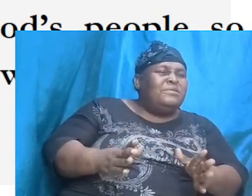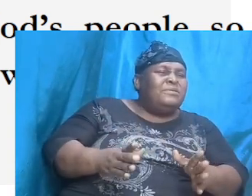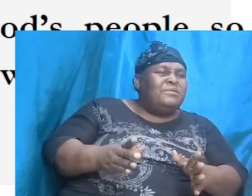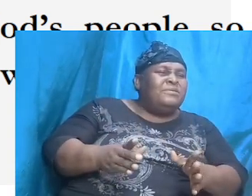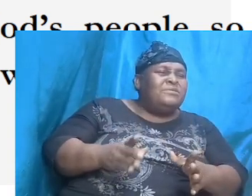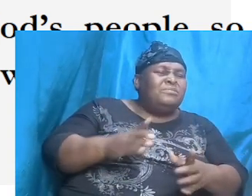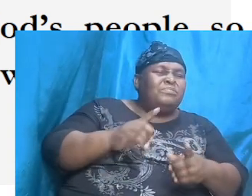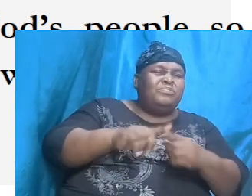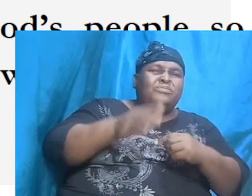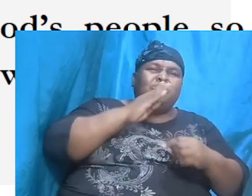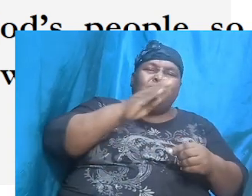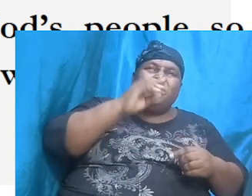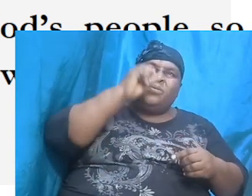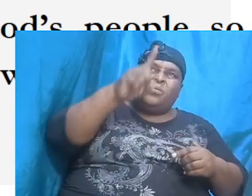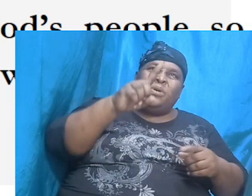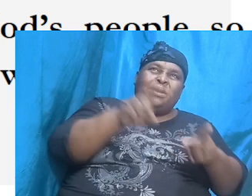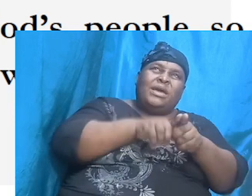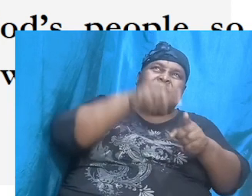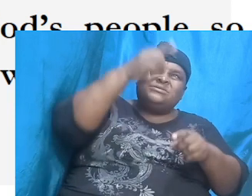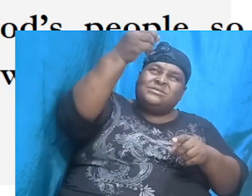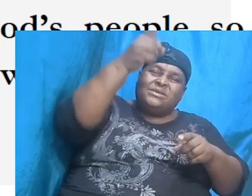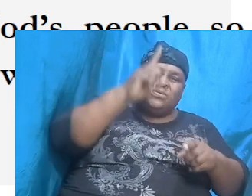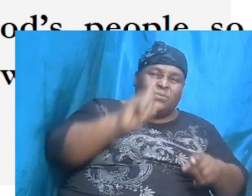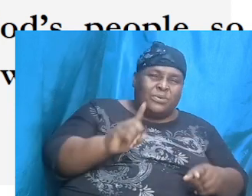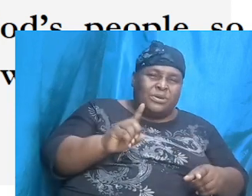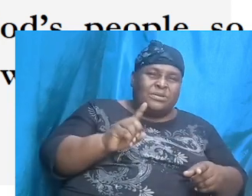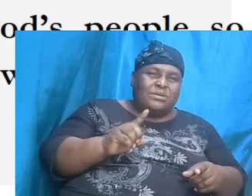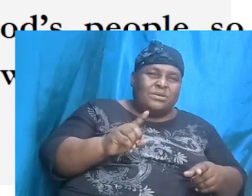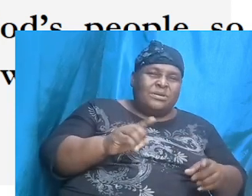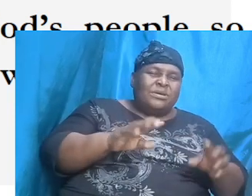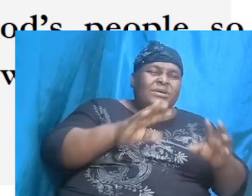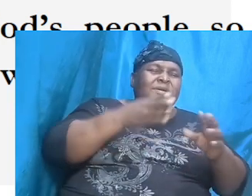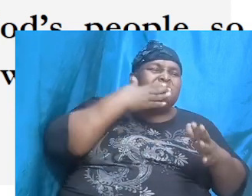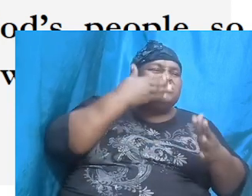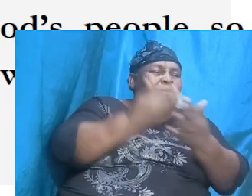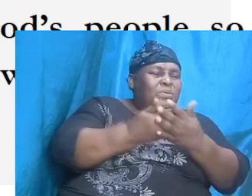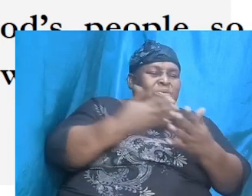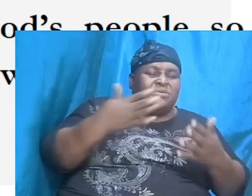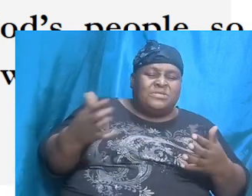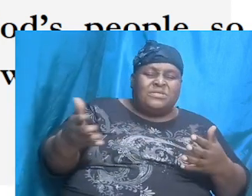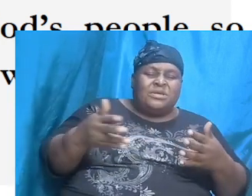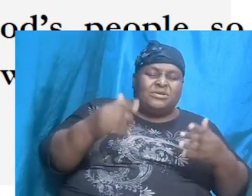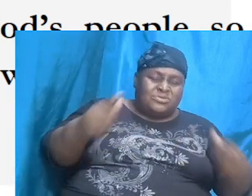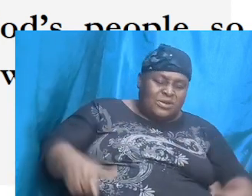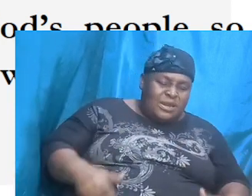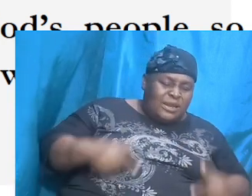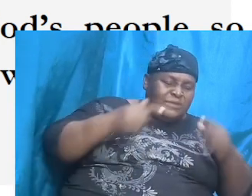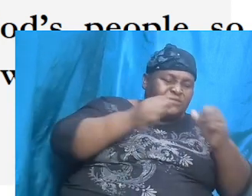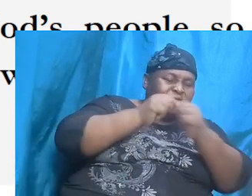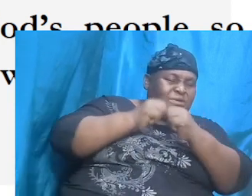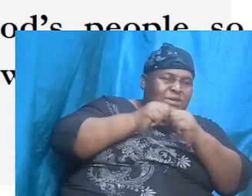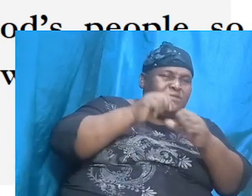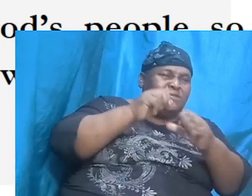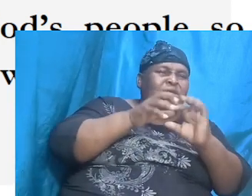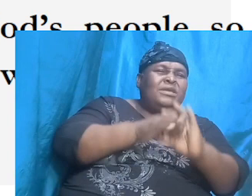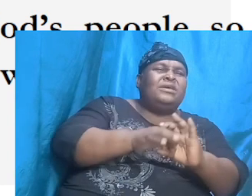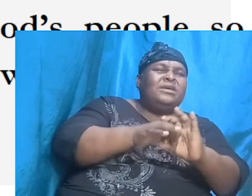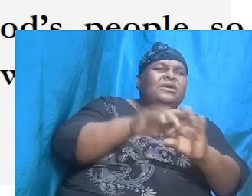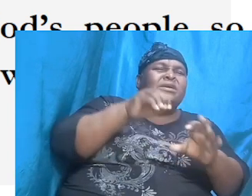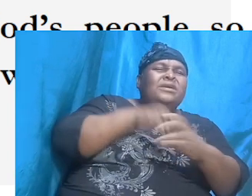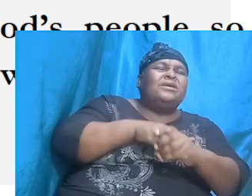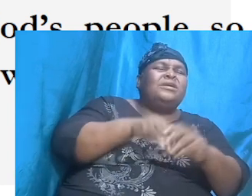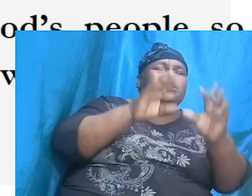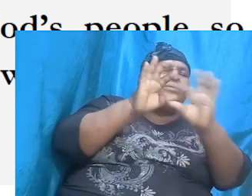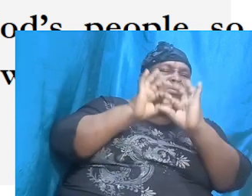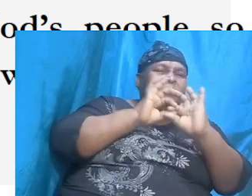one with the Father. In a similar way, he wants us to be united. It's a good thing for us to dwell together in unity. It's also pleasant.